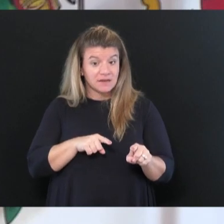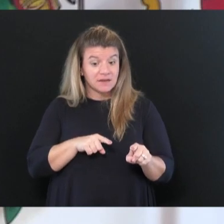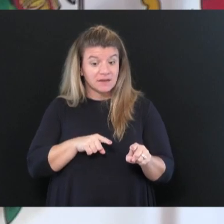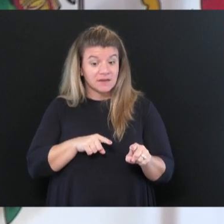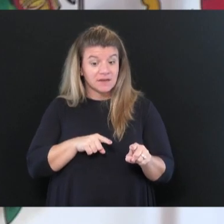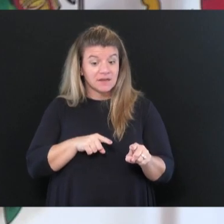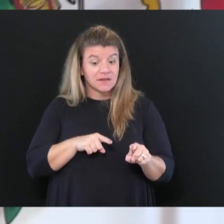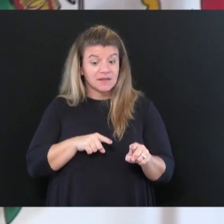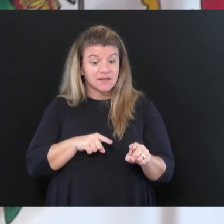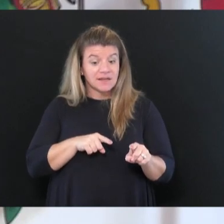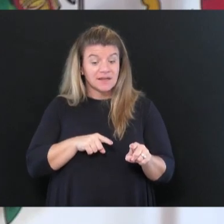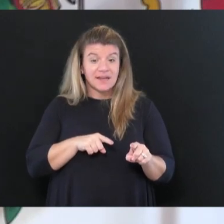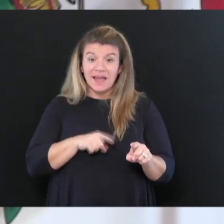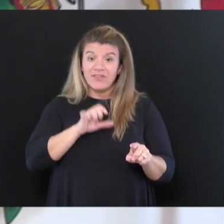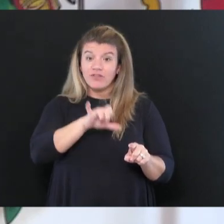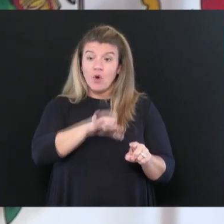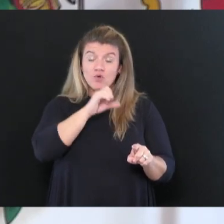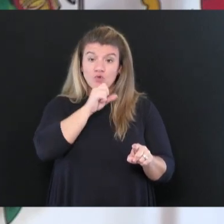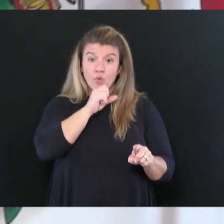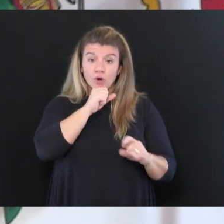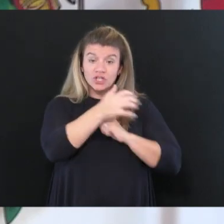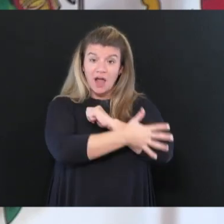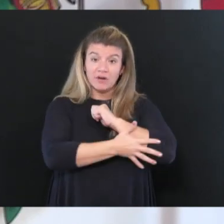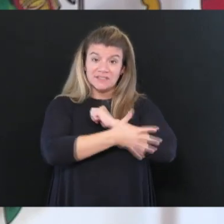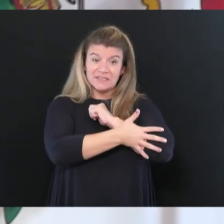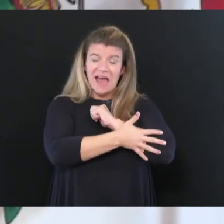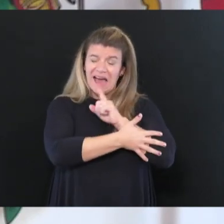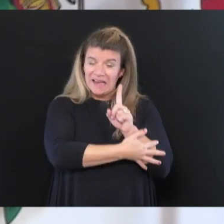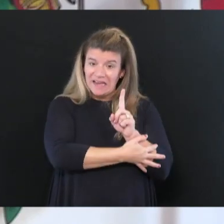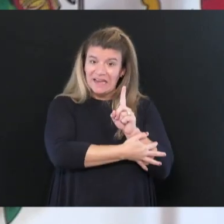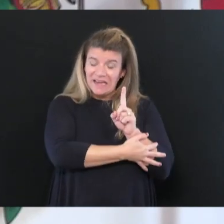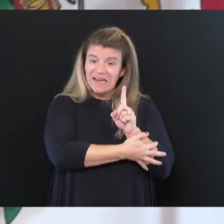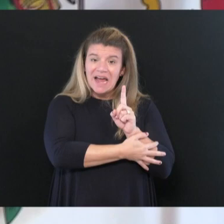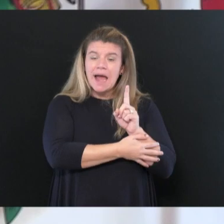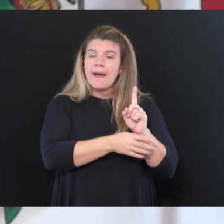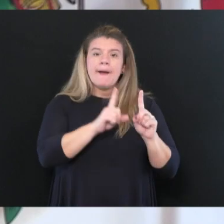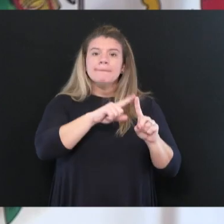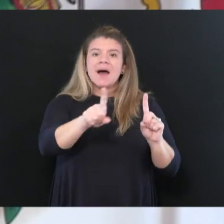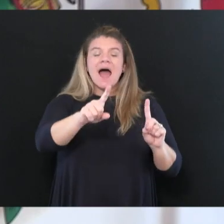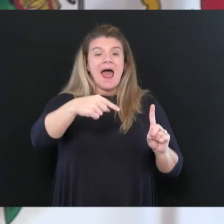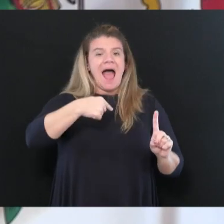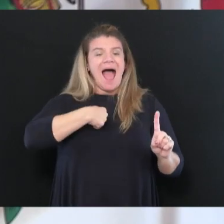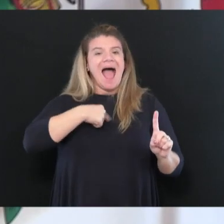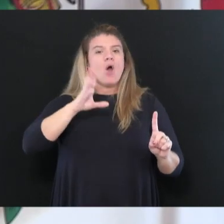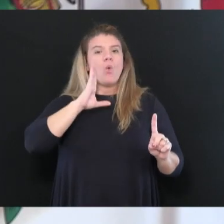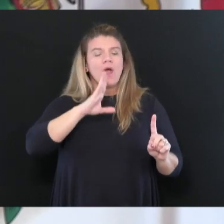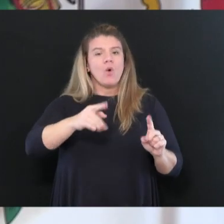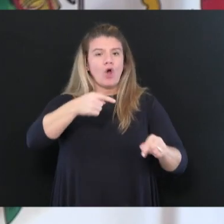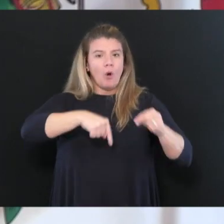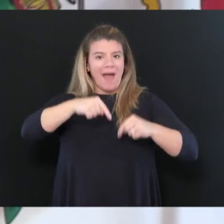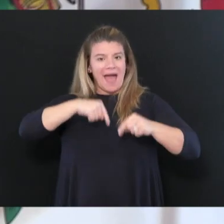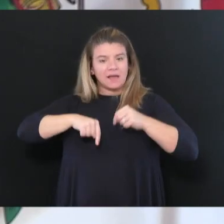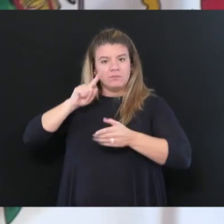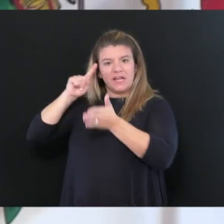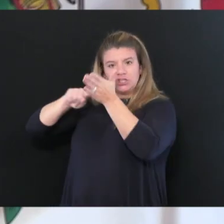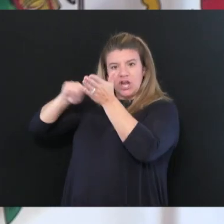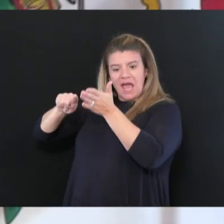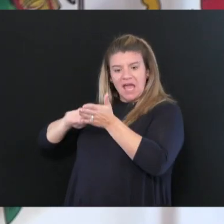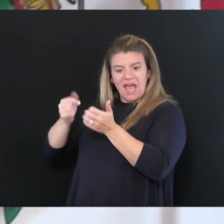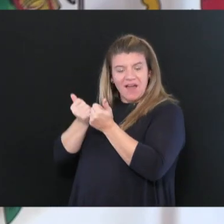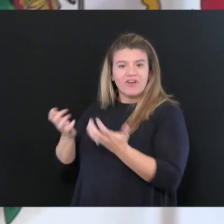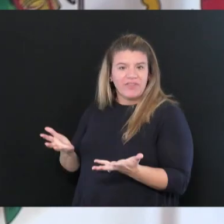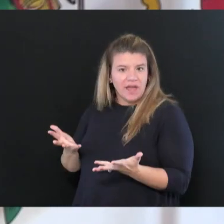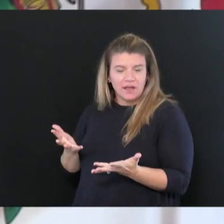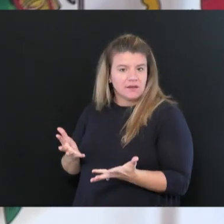in the orange counties and everything. I think now I've got to go back and check a couple things real quick on all this and everything,